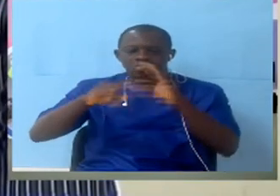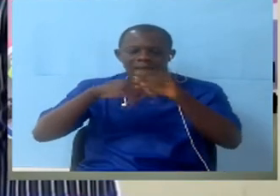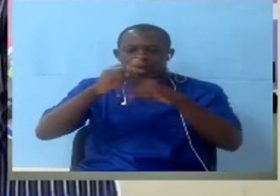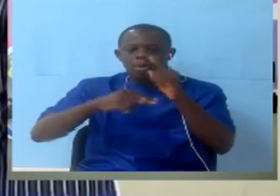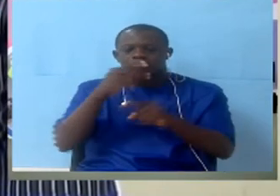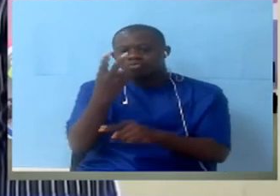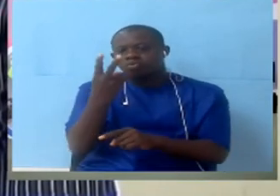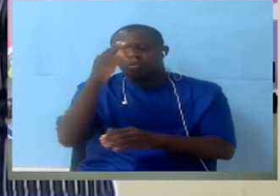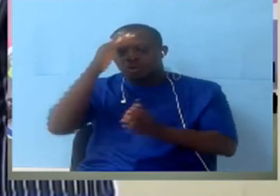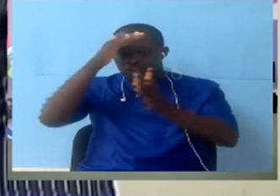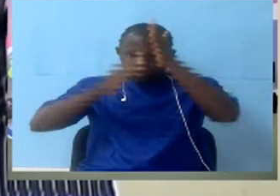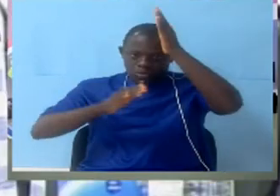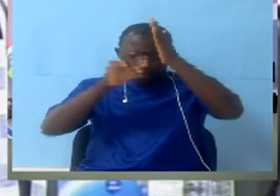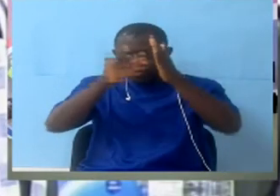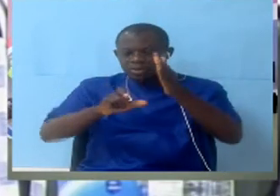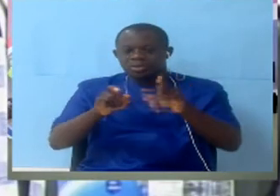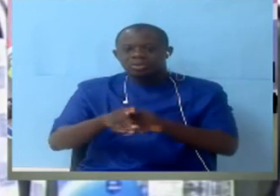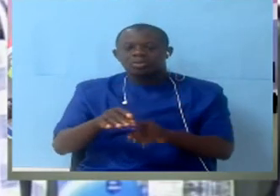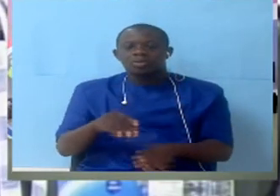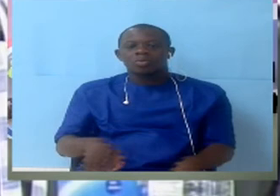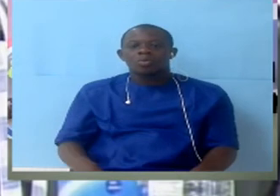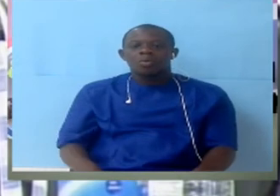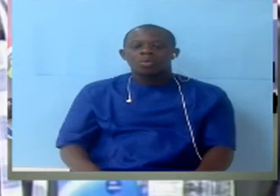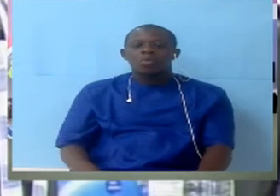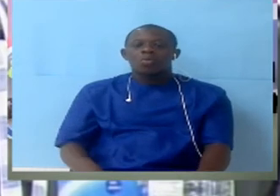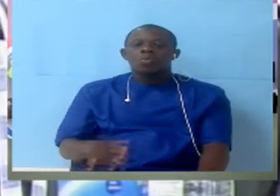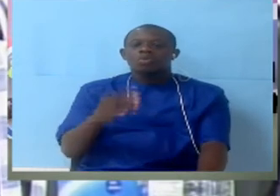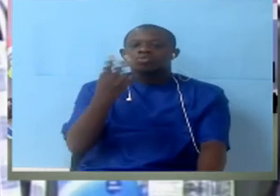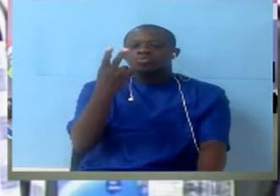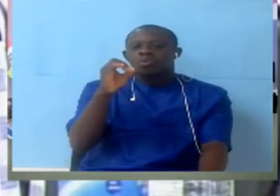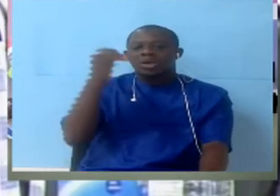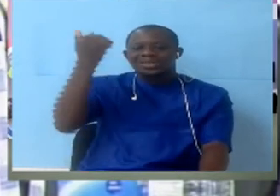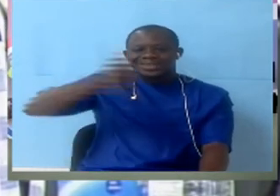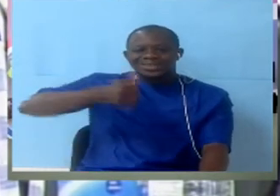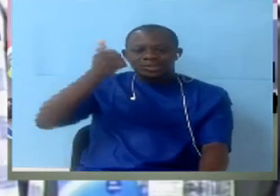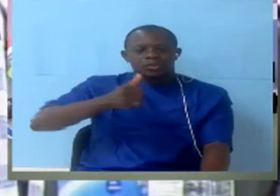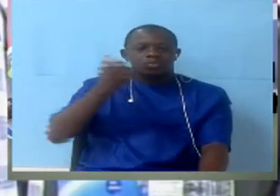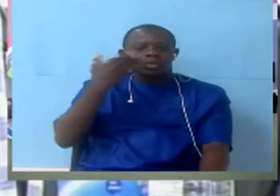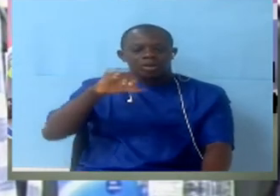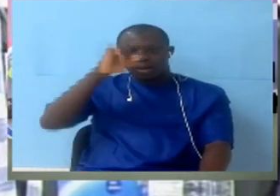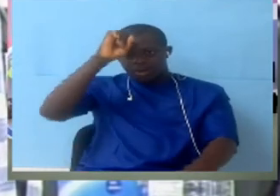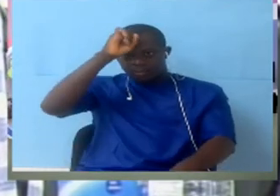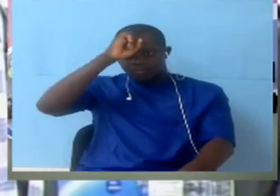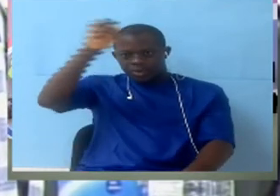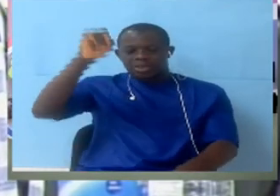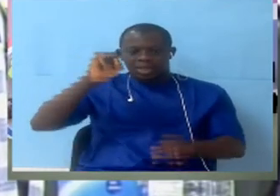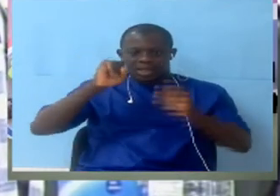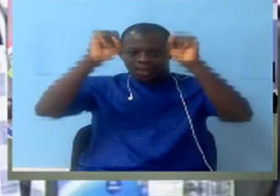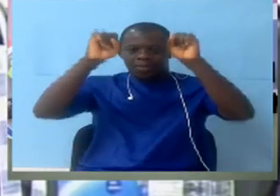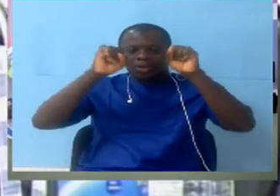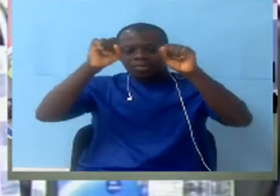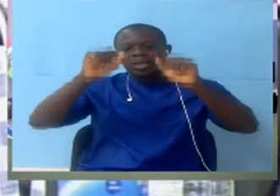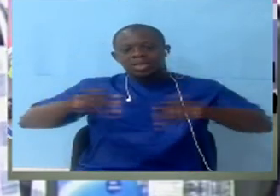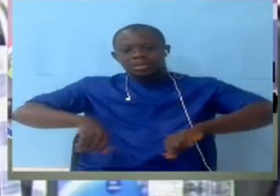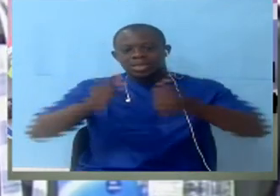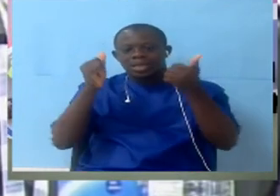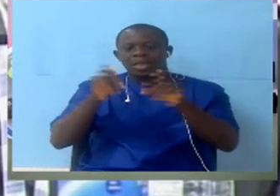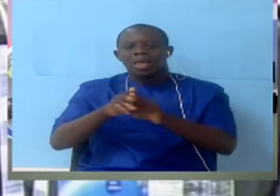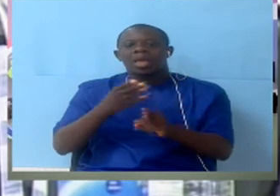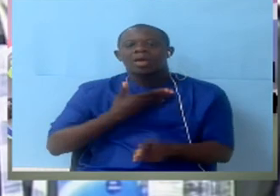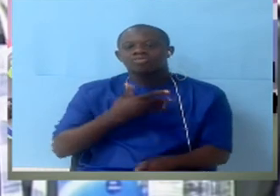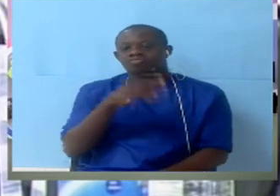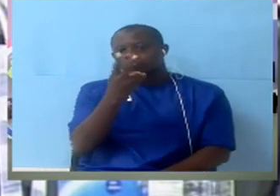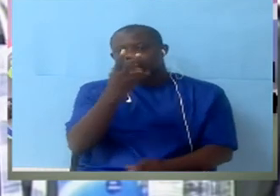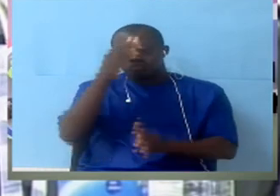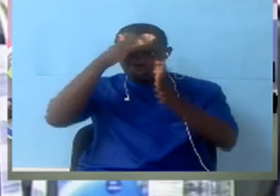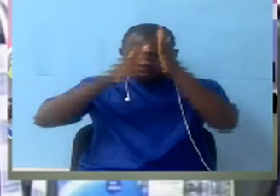Okay, during the presidential campaign, you can start the water mina, 2016. 2016, when the presidential campaign started. Soldier Fula, Jahate and Jao. Two